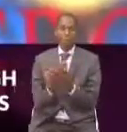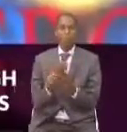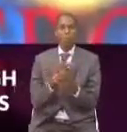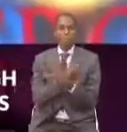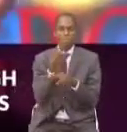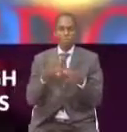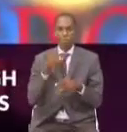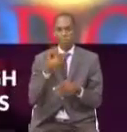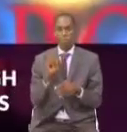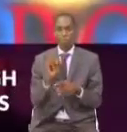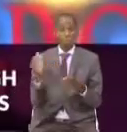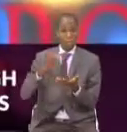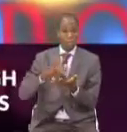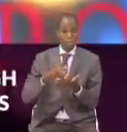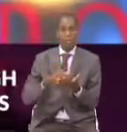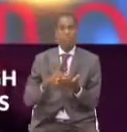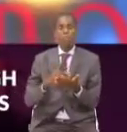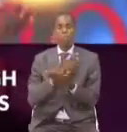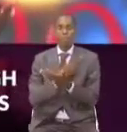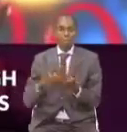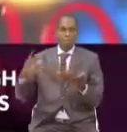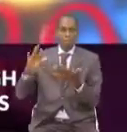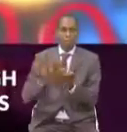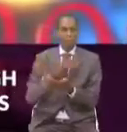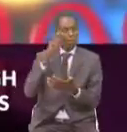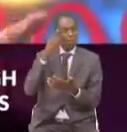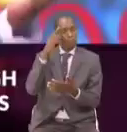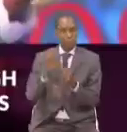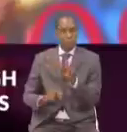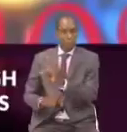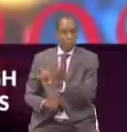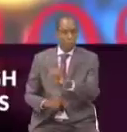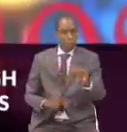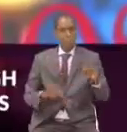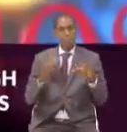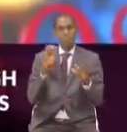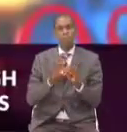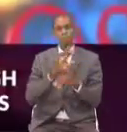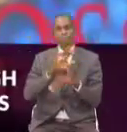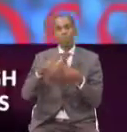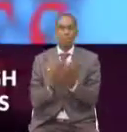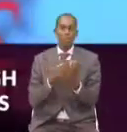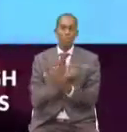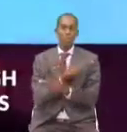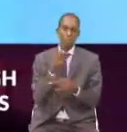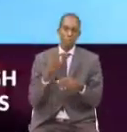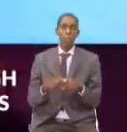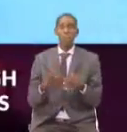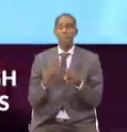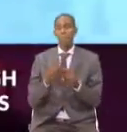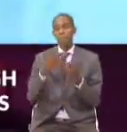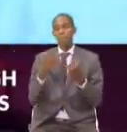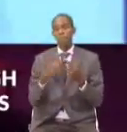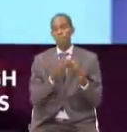Once again, righteousness for everyone in all nations. As you come to the Lord